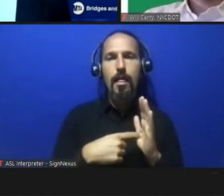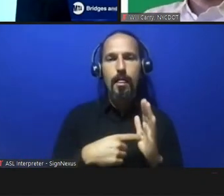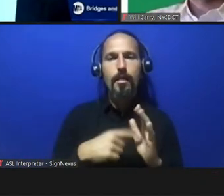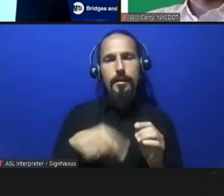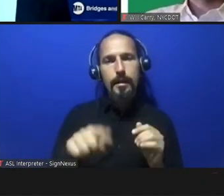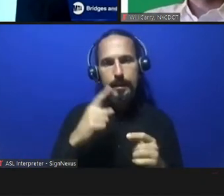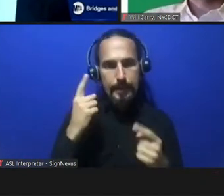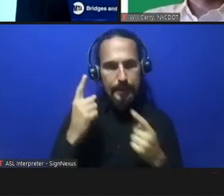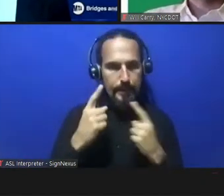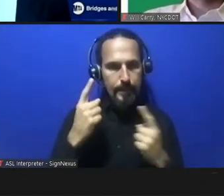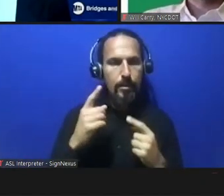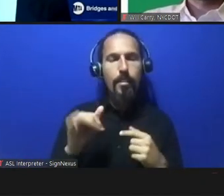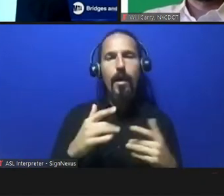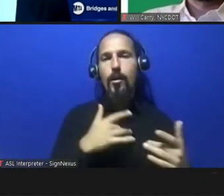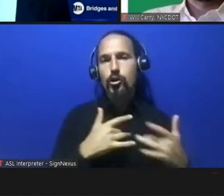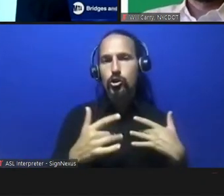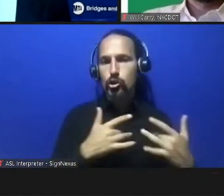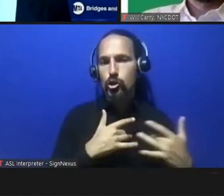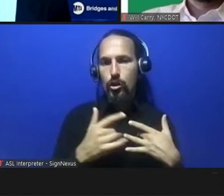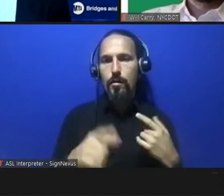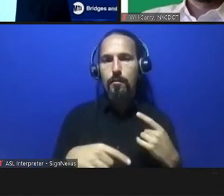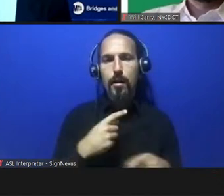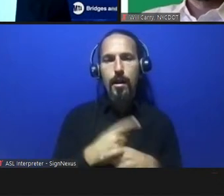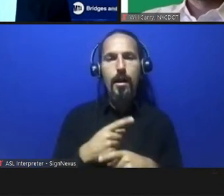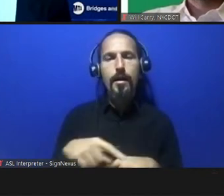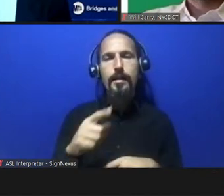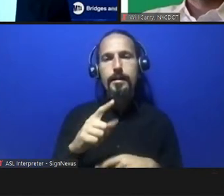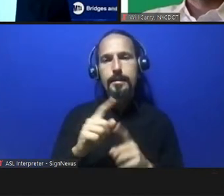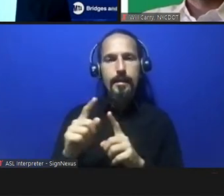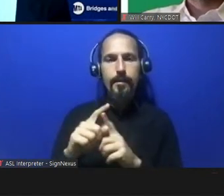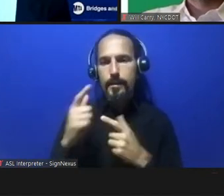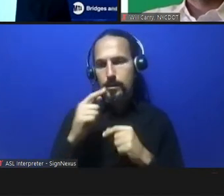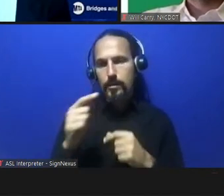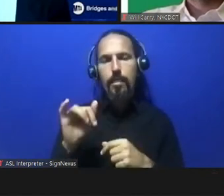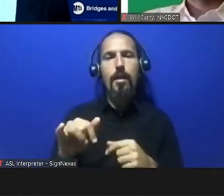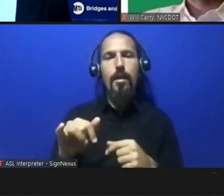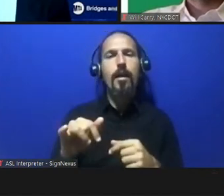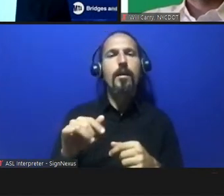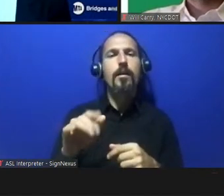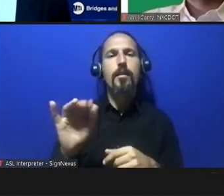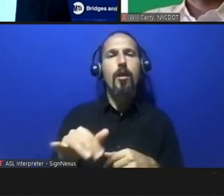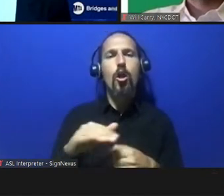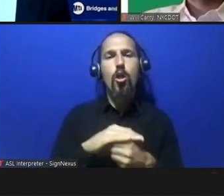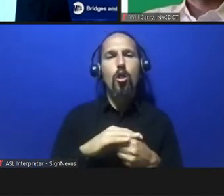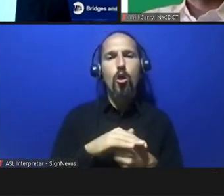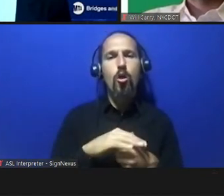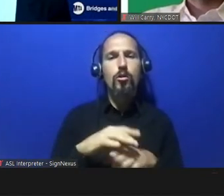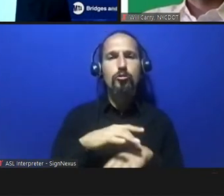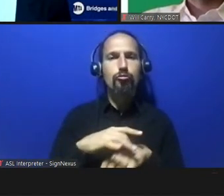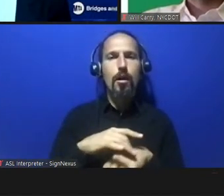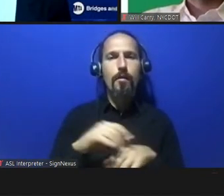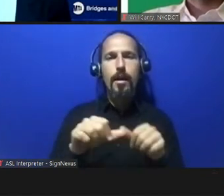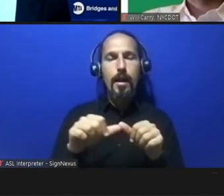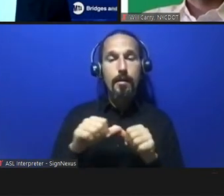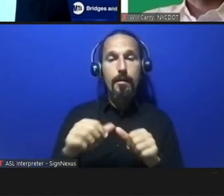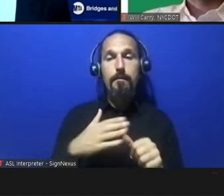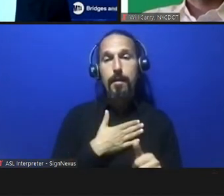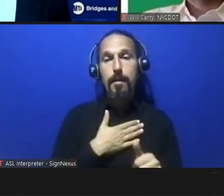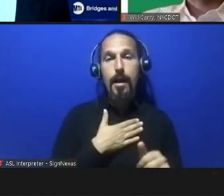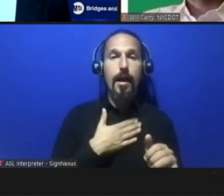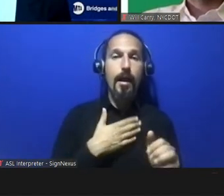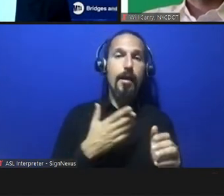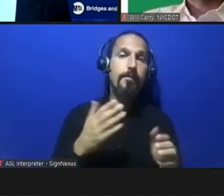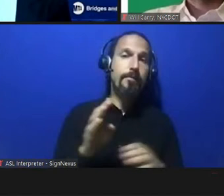consideration concerns of interested parties beyond the local geographic area operations like mine are critical to any